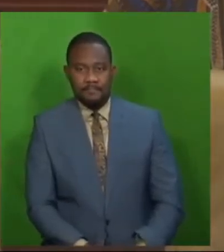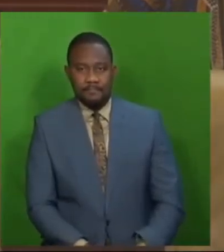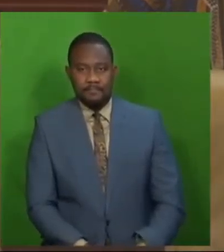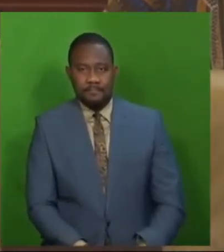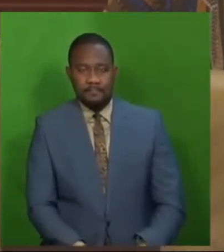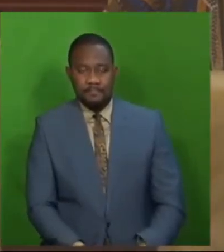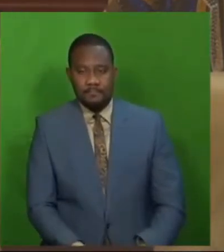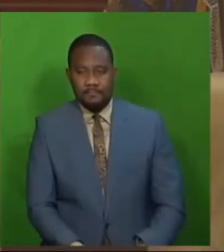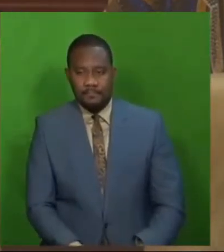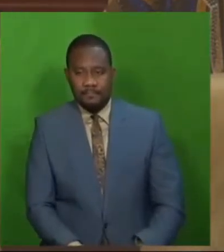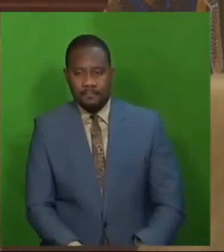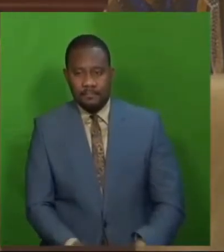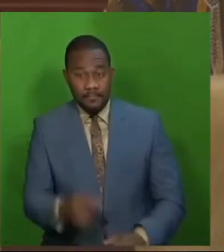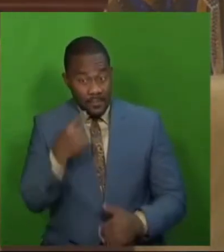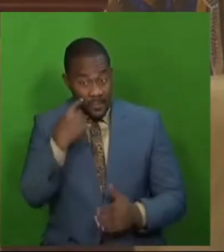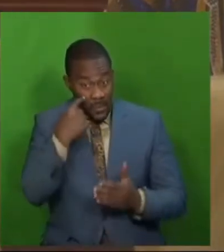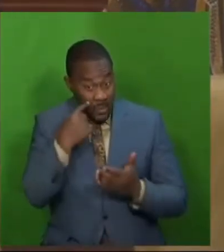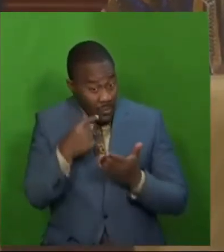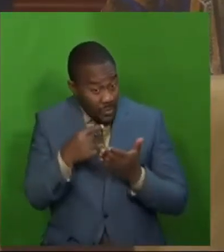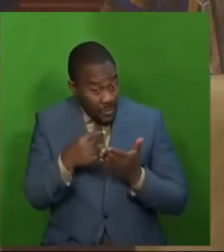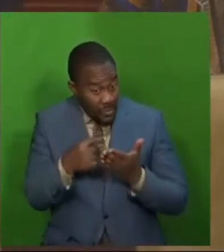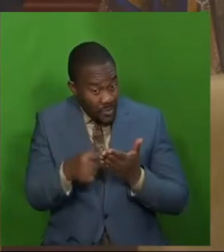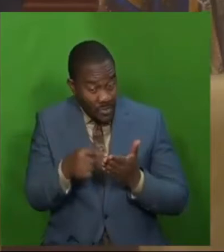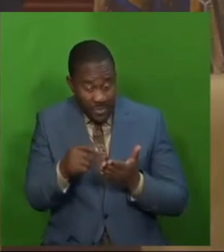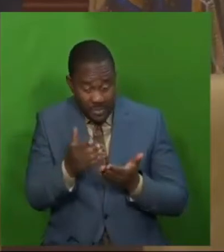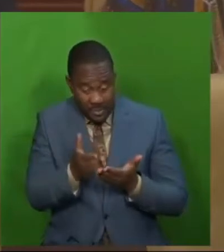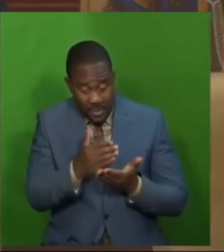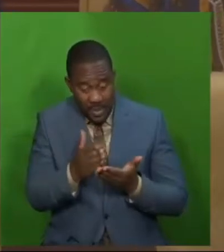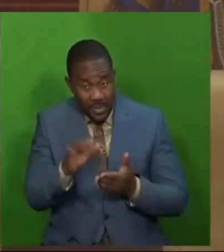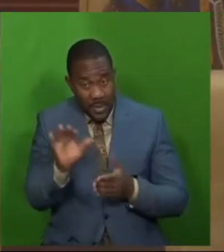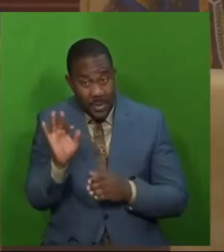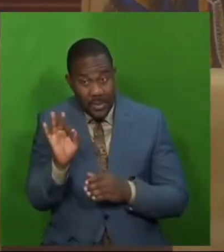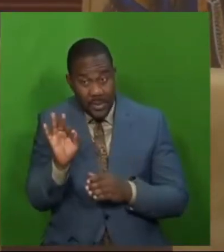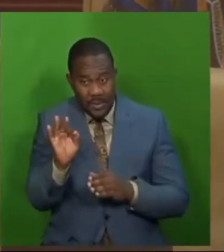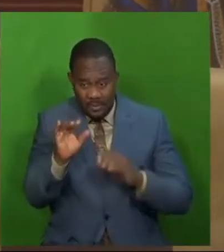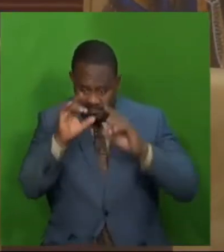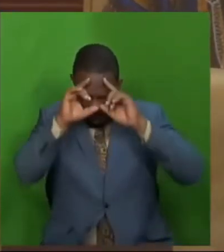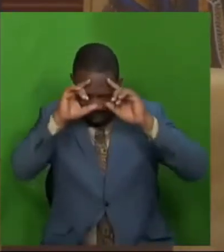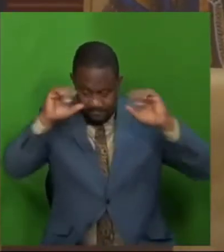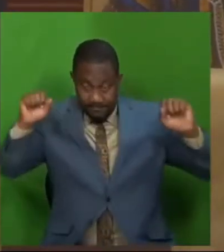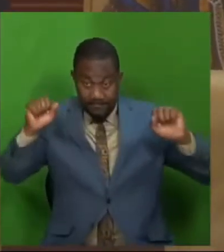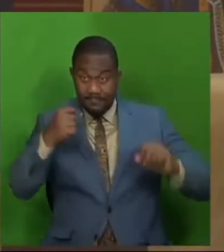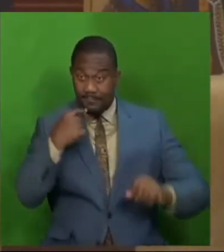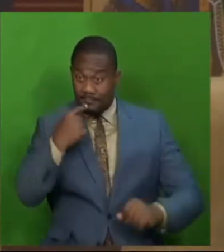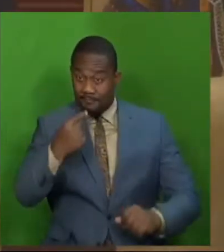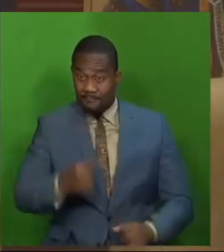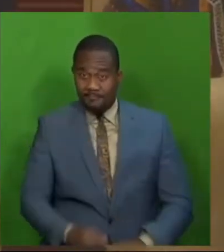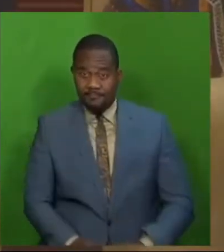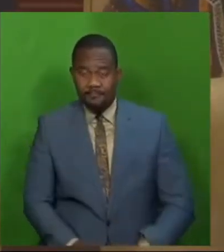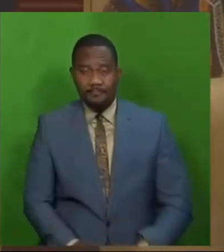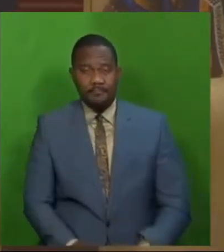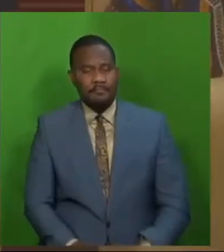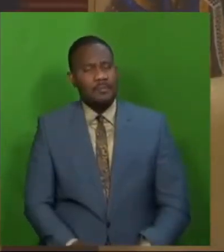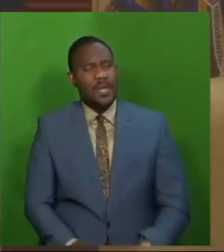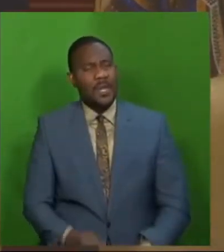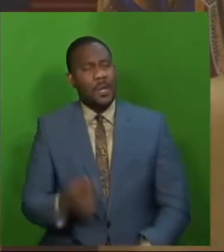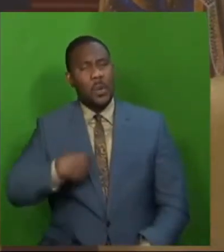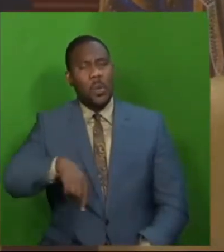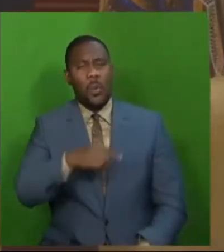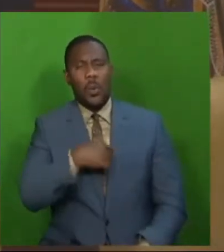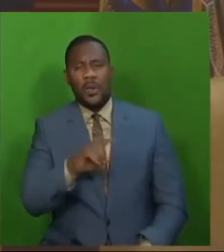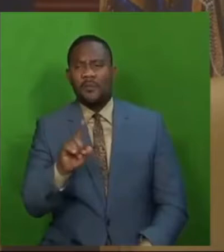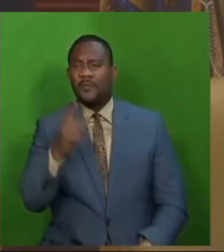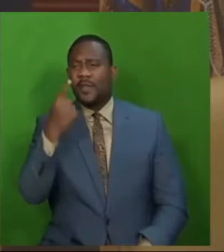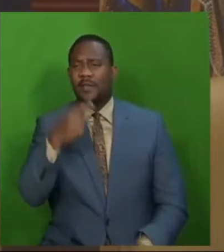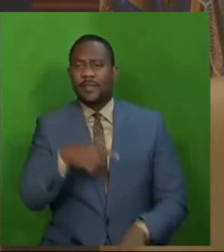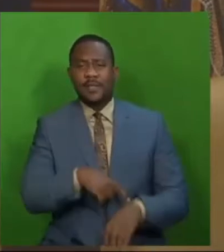page 9, this is what the President of the Republic said. We have for the first time in